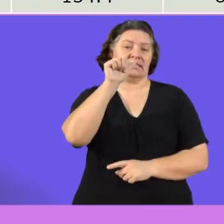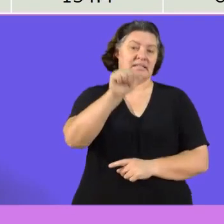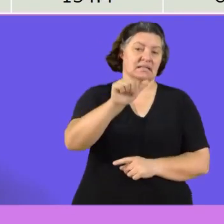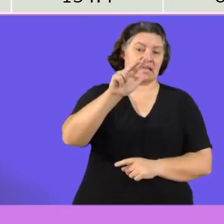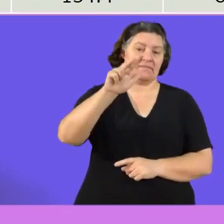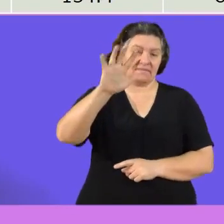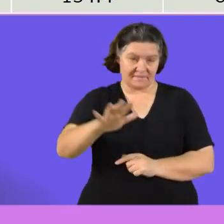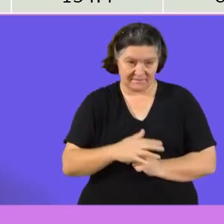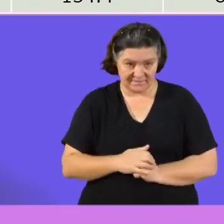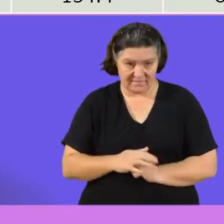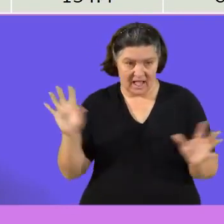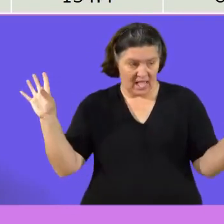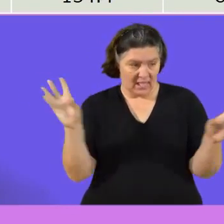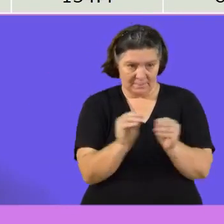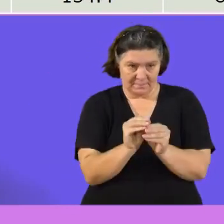31,535 plus your